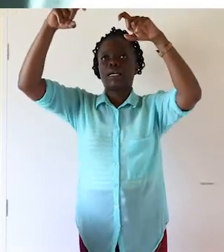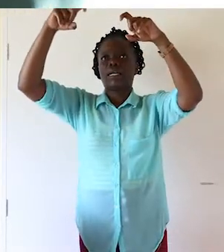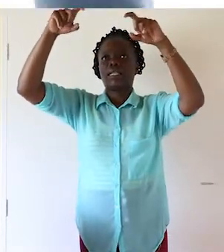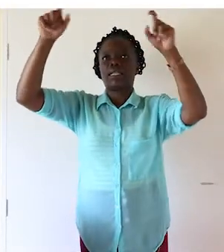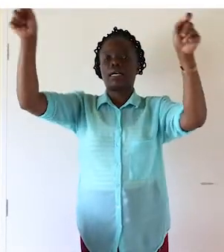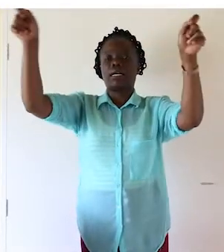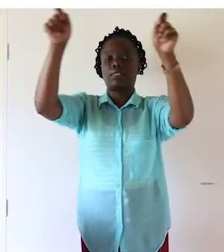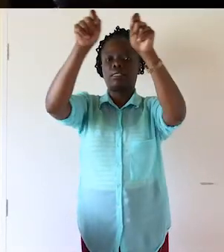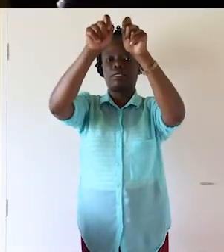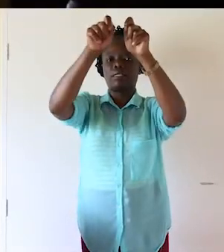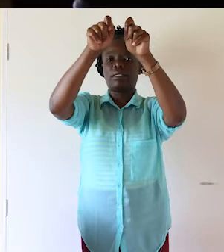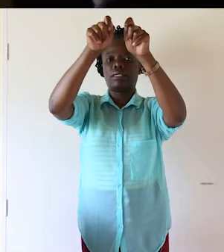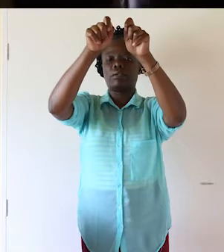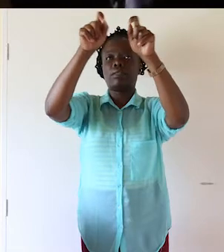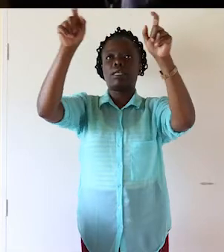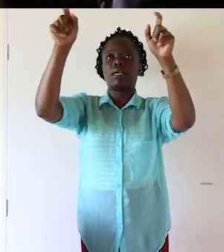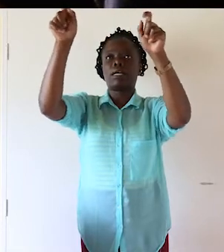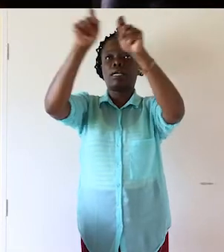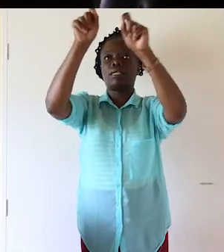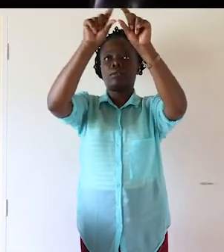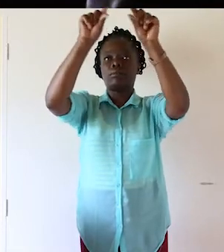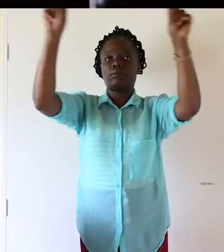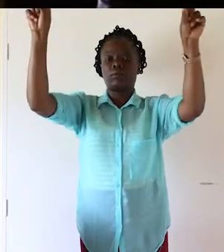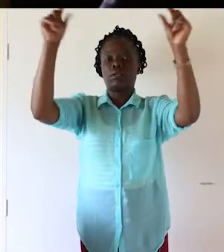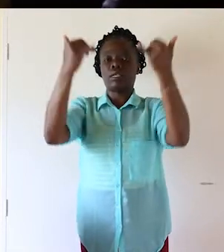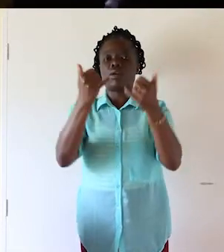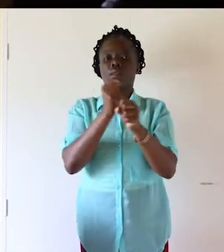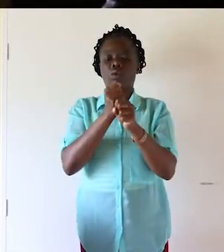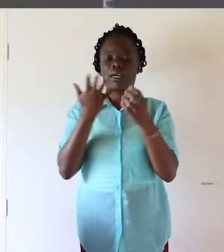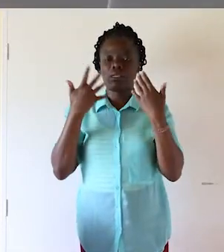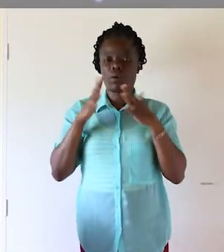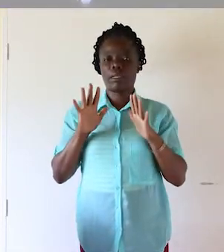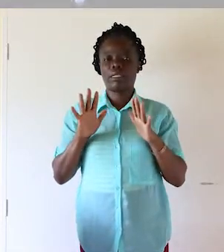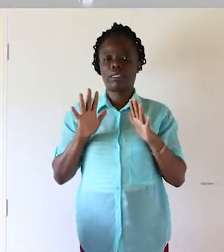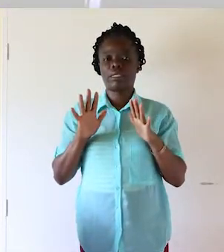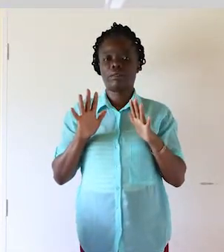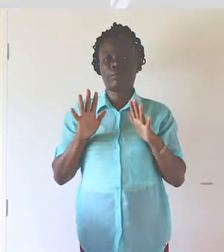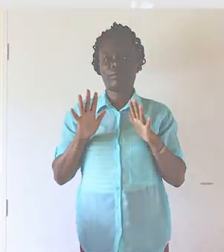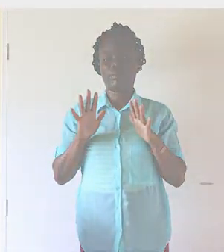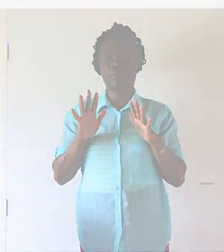curtain onto the curtain rails, and now the work is complete.